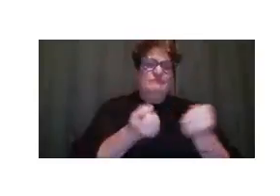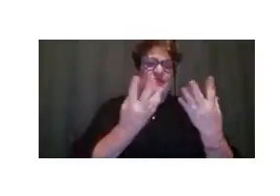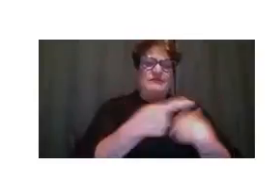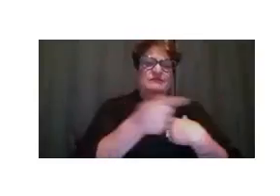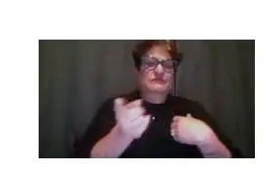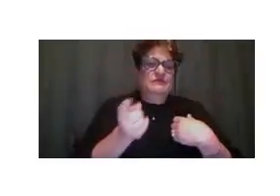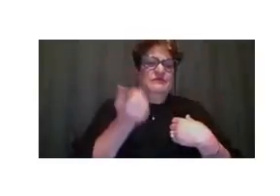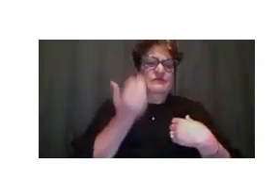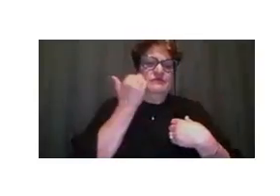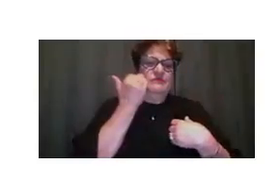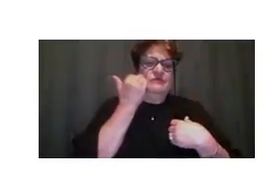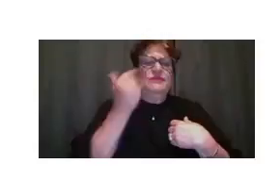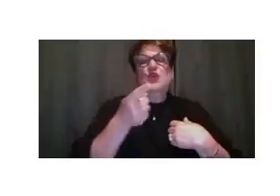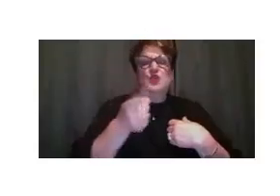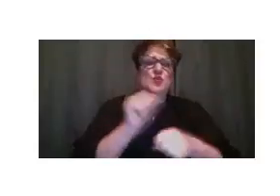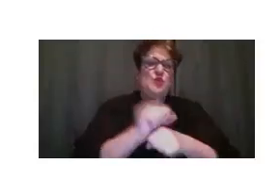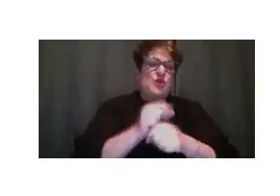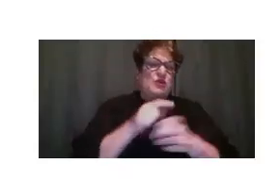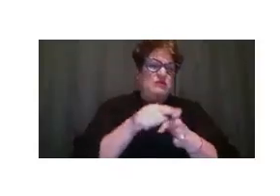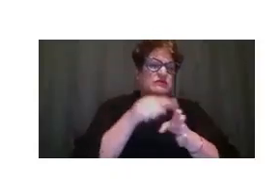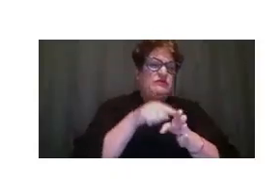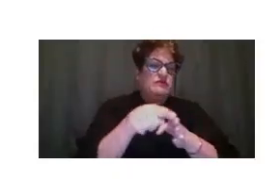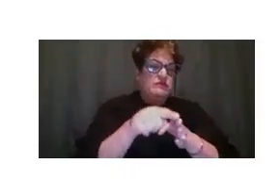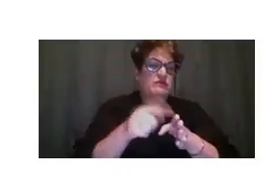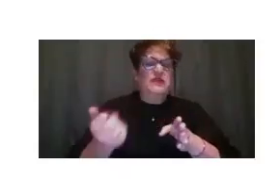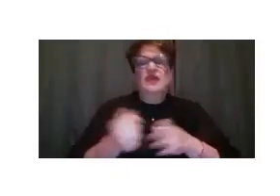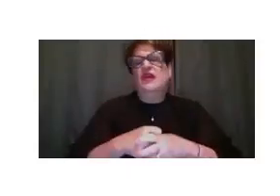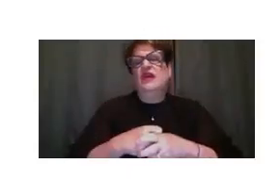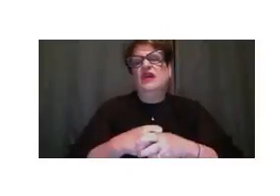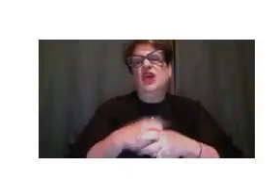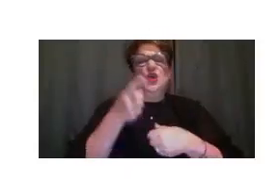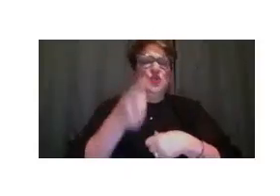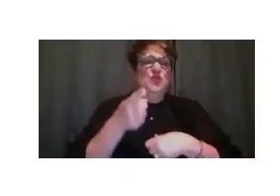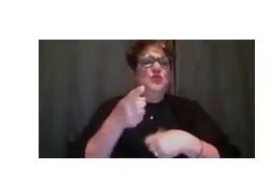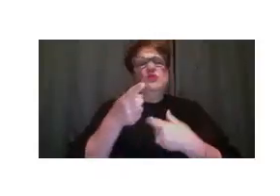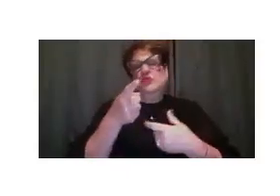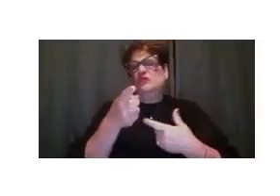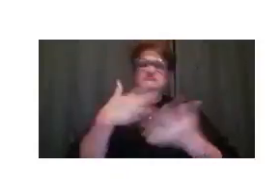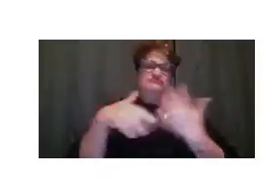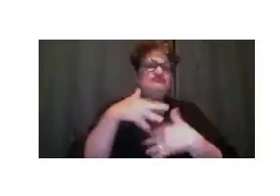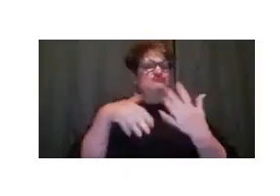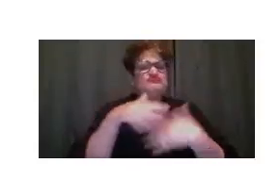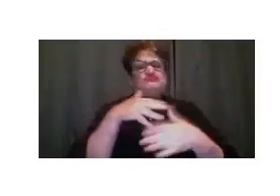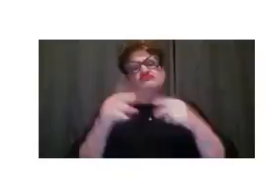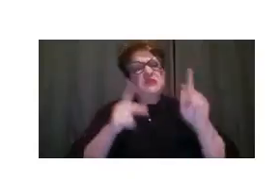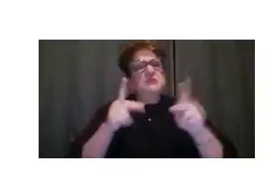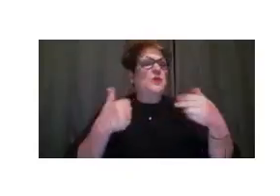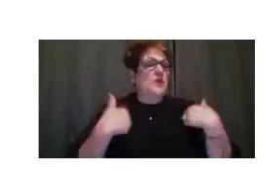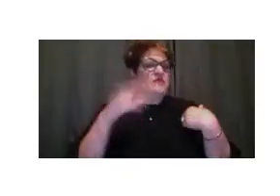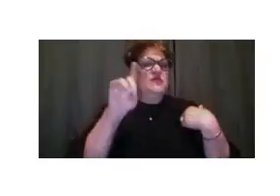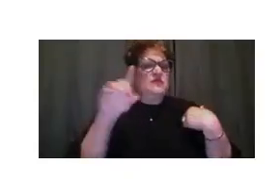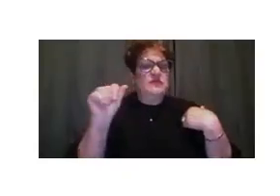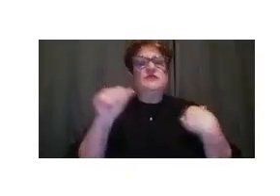you work in the field with people with disabilities,